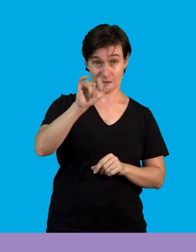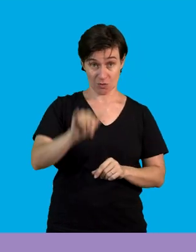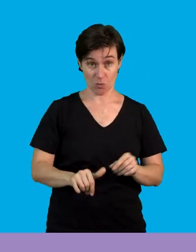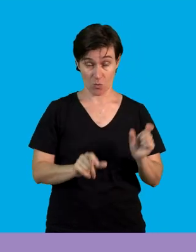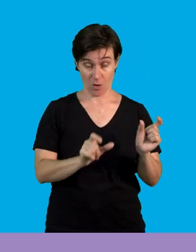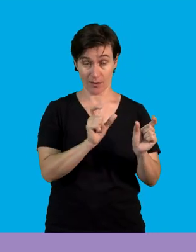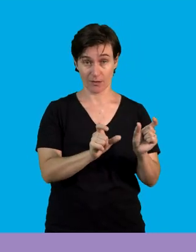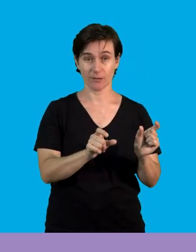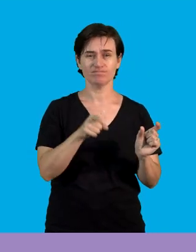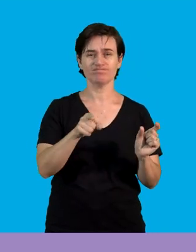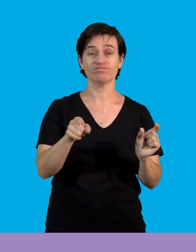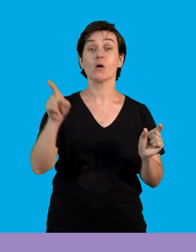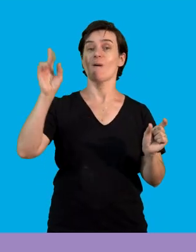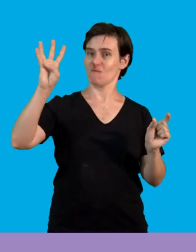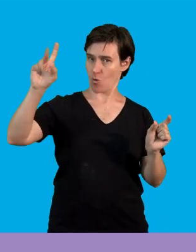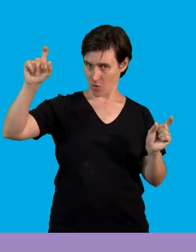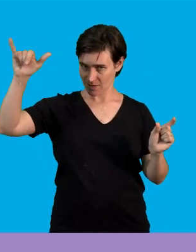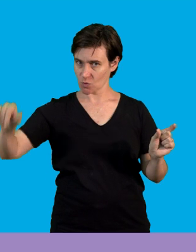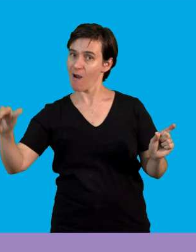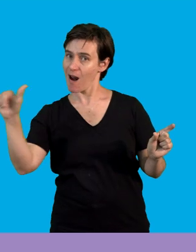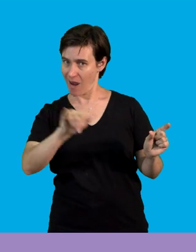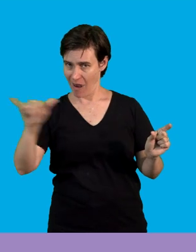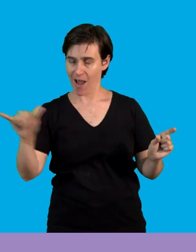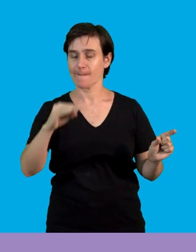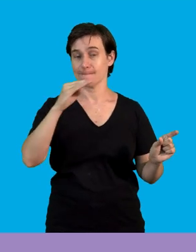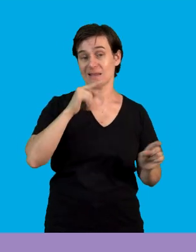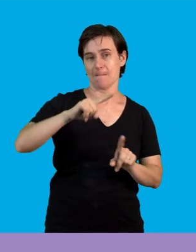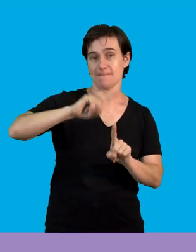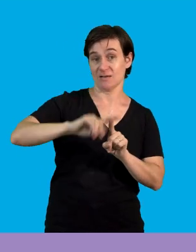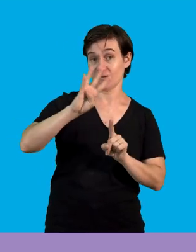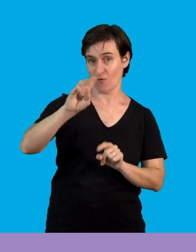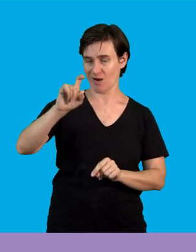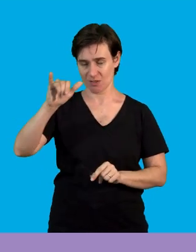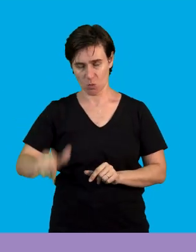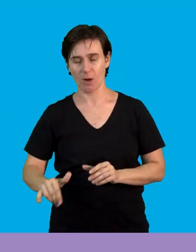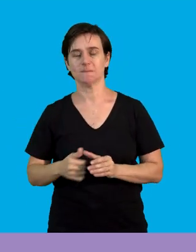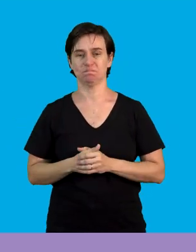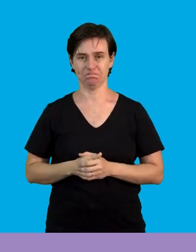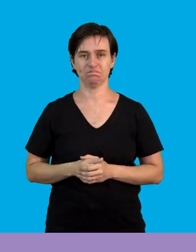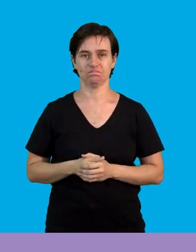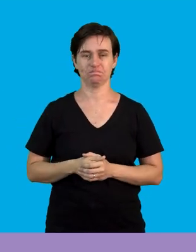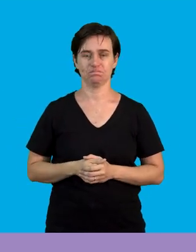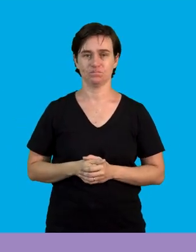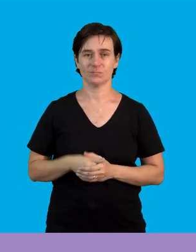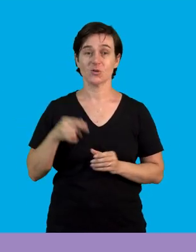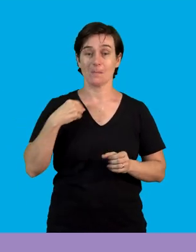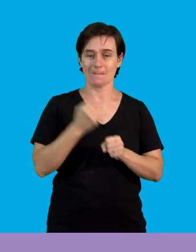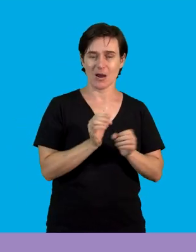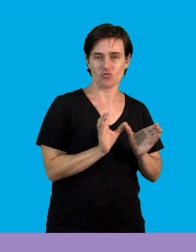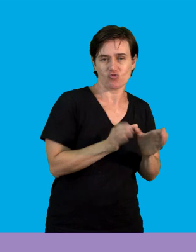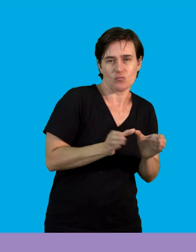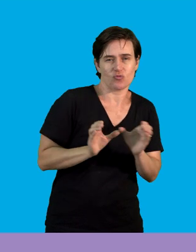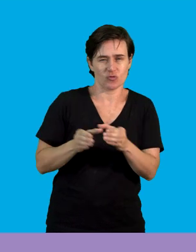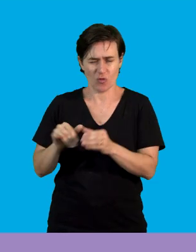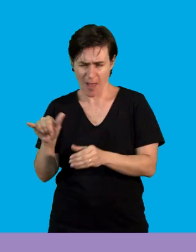I have 4xy, so it would be plus 4xy. What I'm doing is grouping